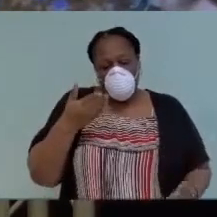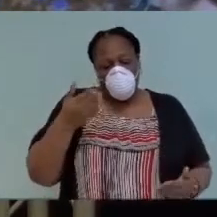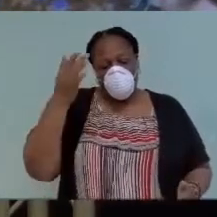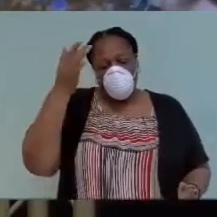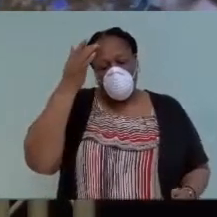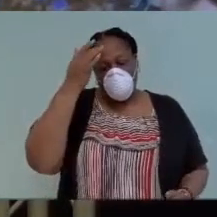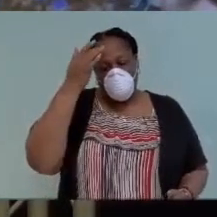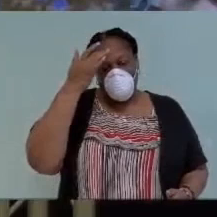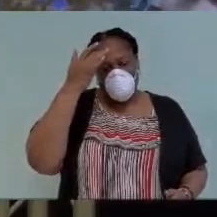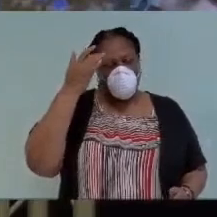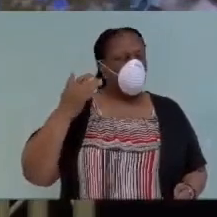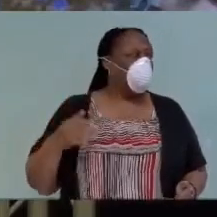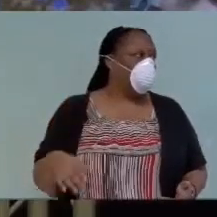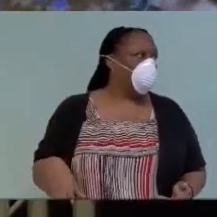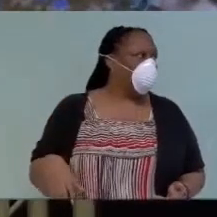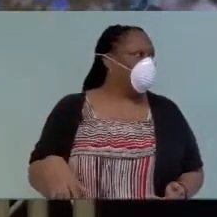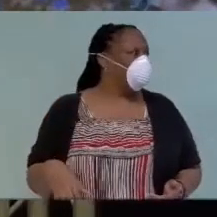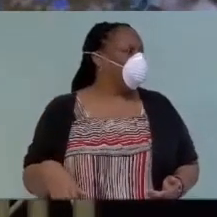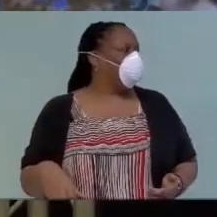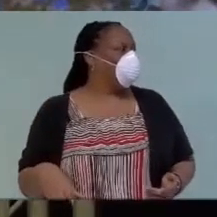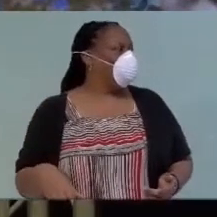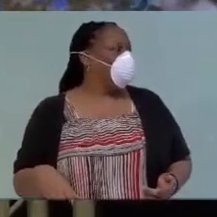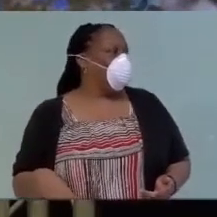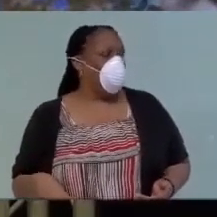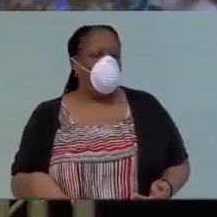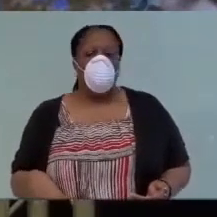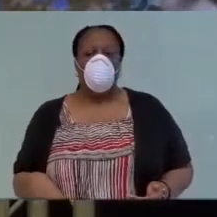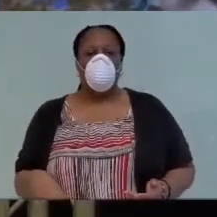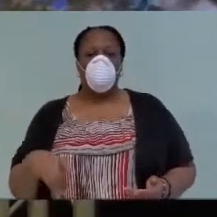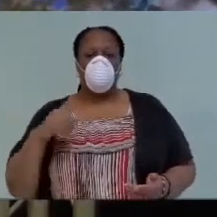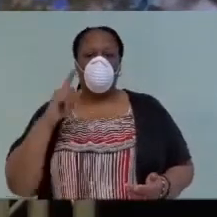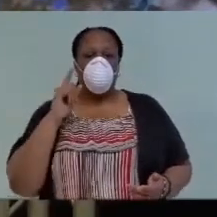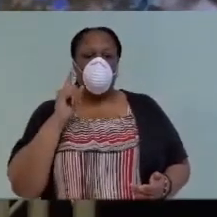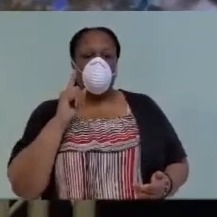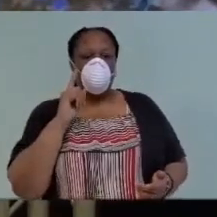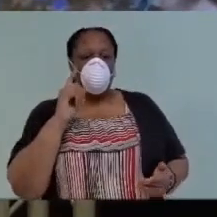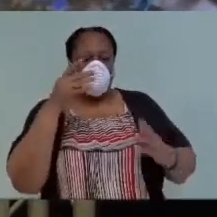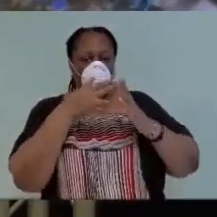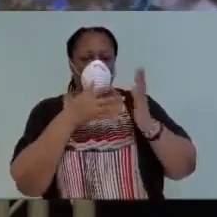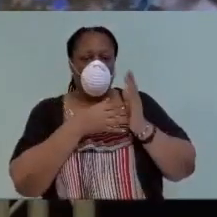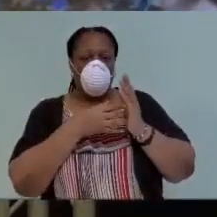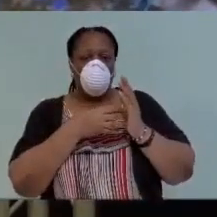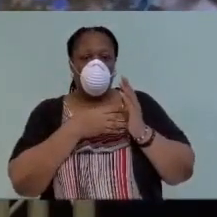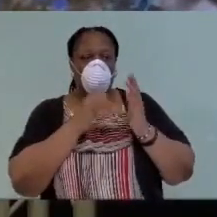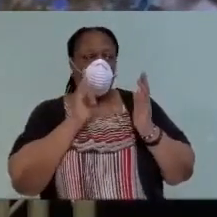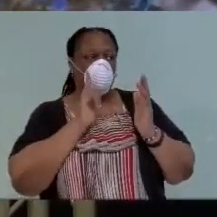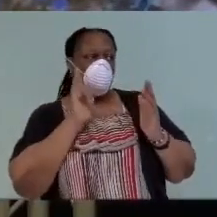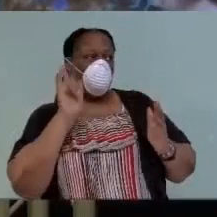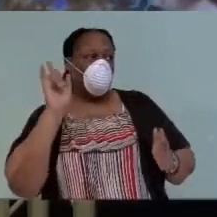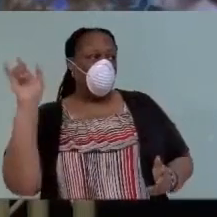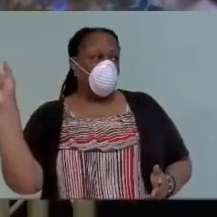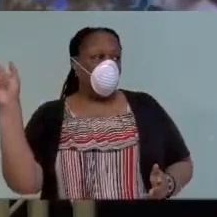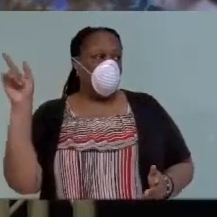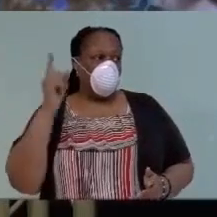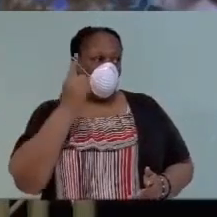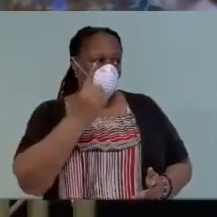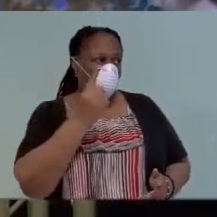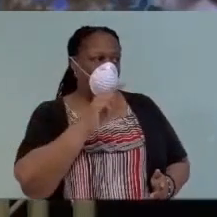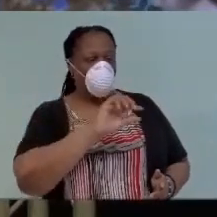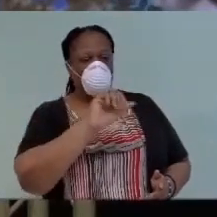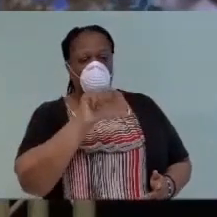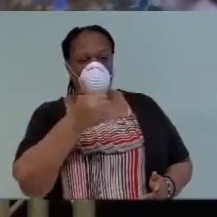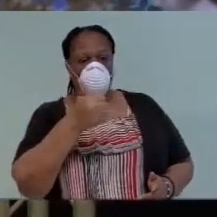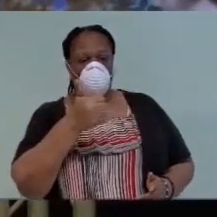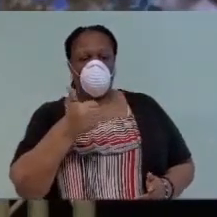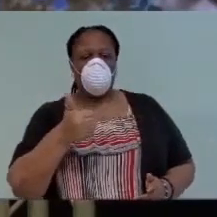is the gold standard for testing. 1 sample was sent to CAFA, the Caribbean Public Health Agency in Trinidad, and the